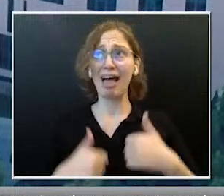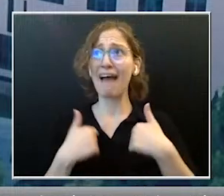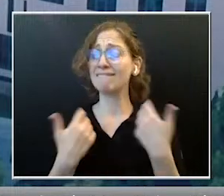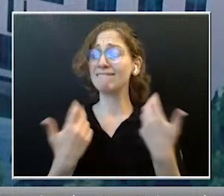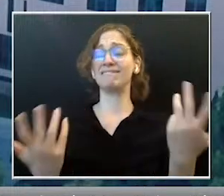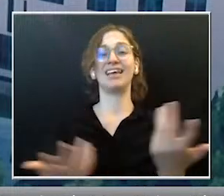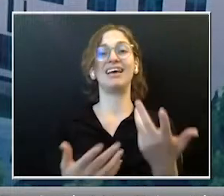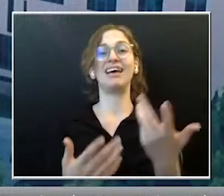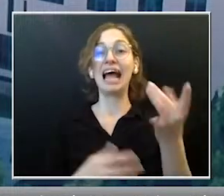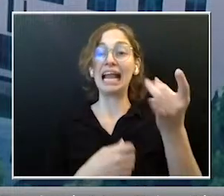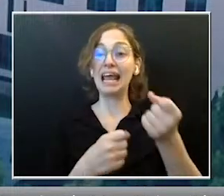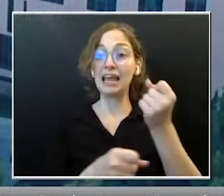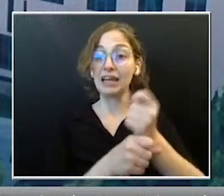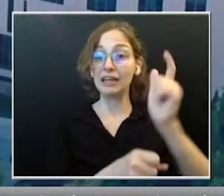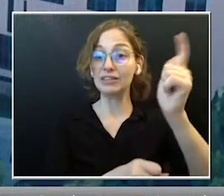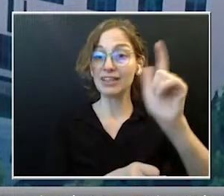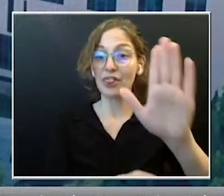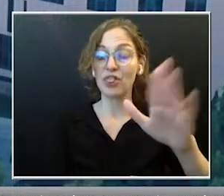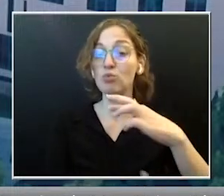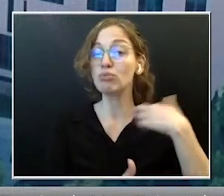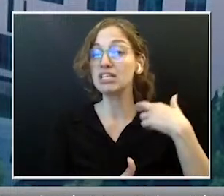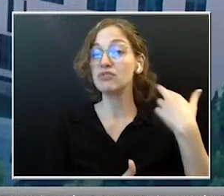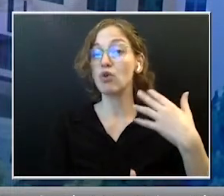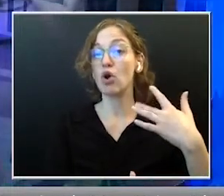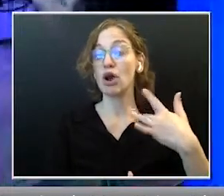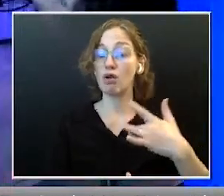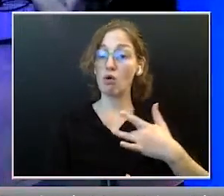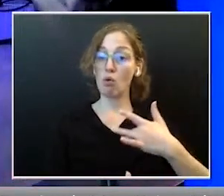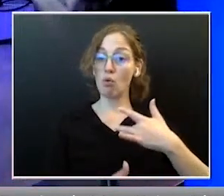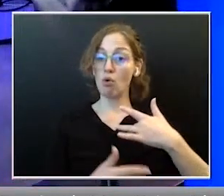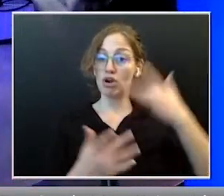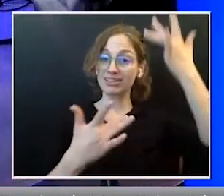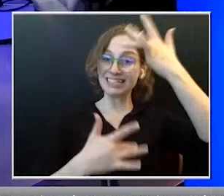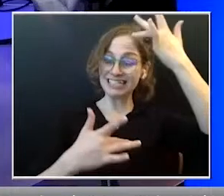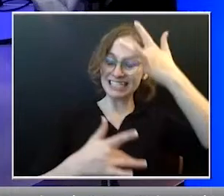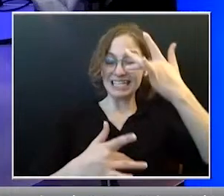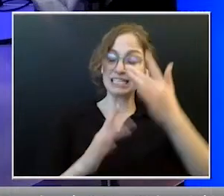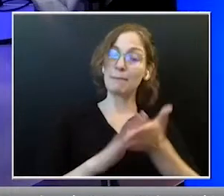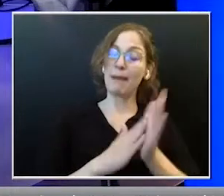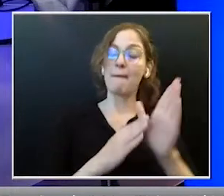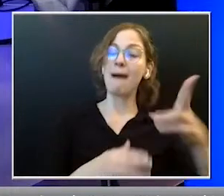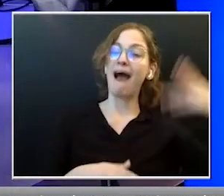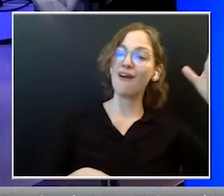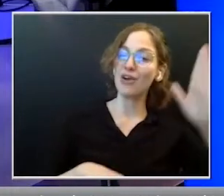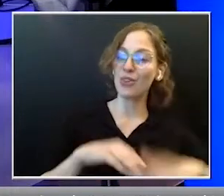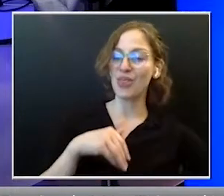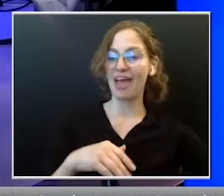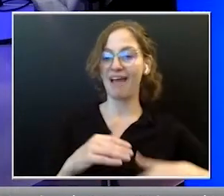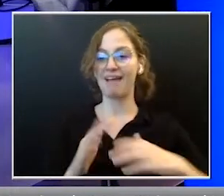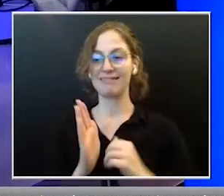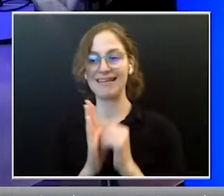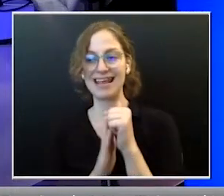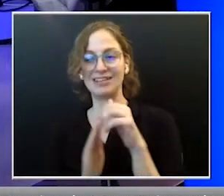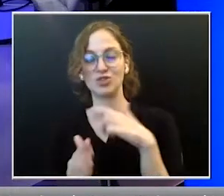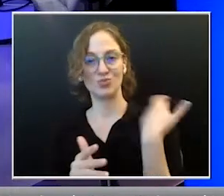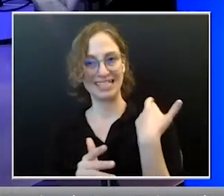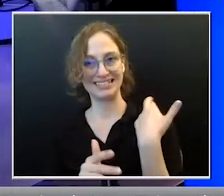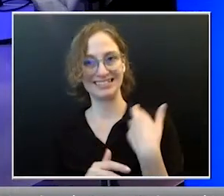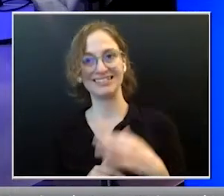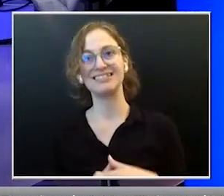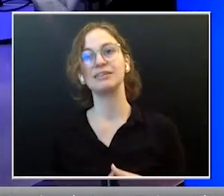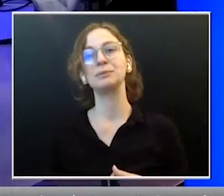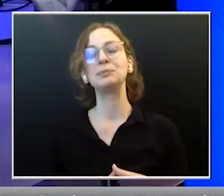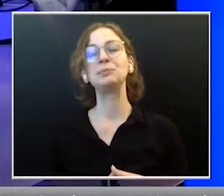disease start to exceed the risk for recurrent breast cancer. Dr. Porter, for cardio-oncology, he